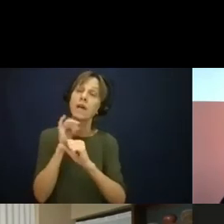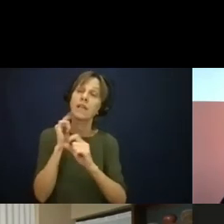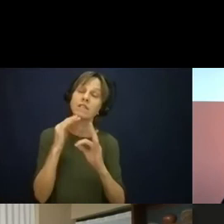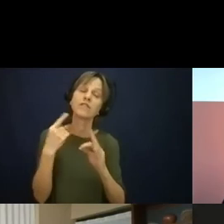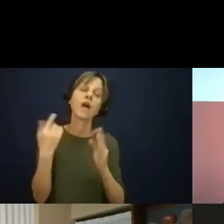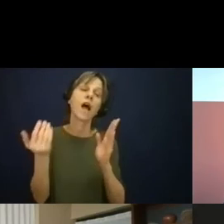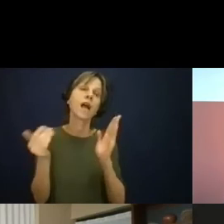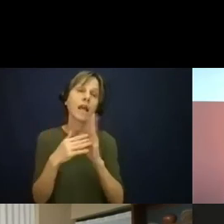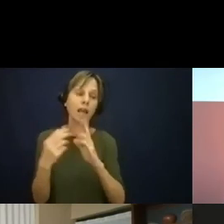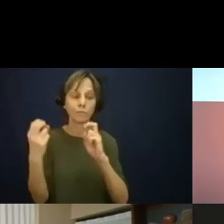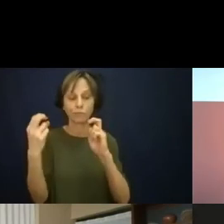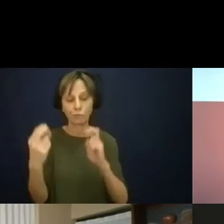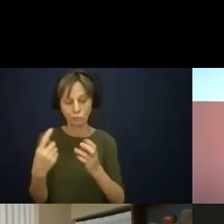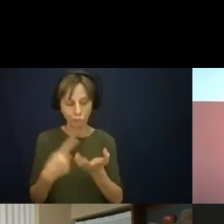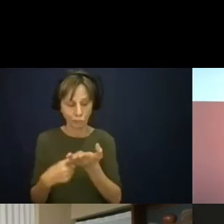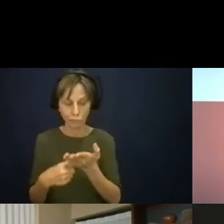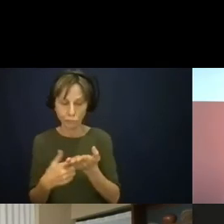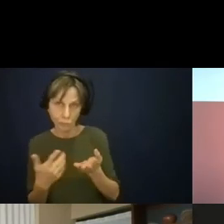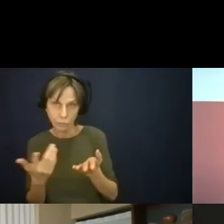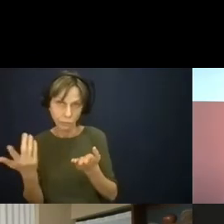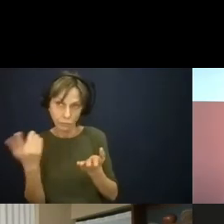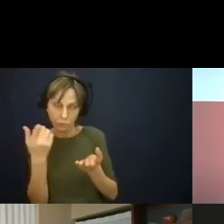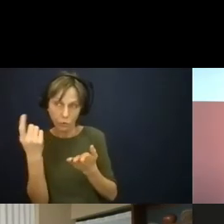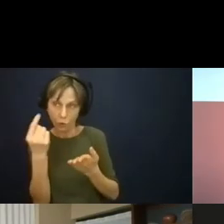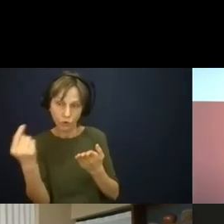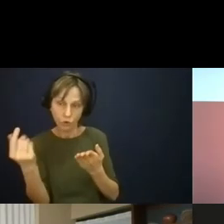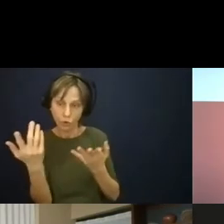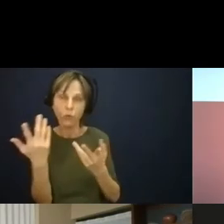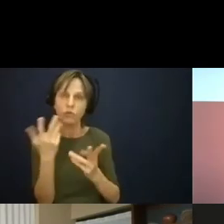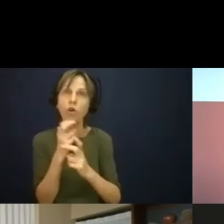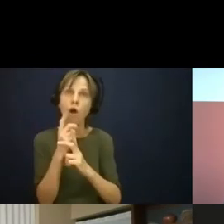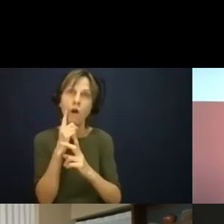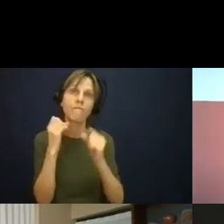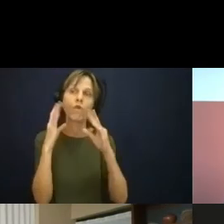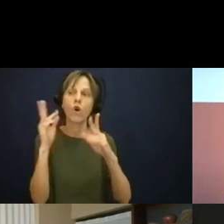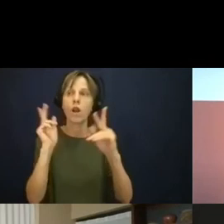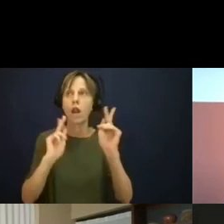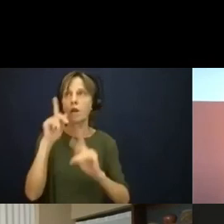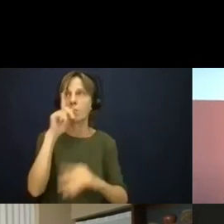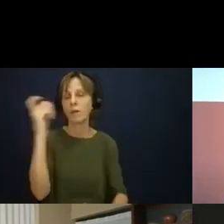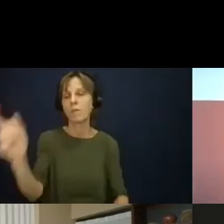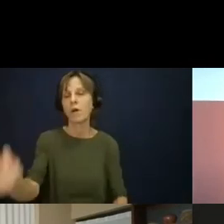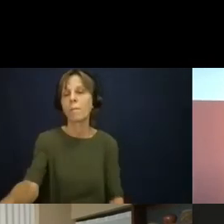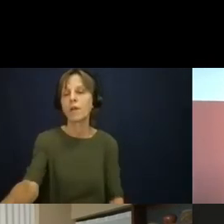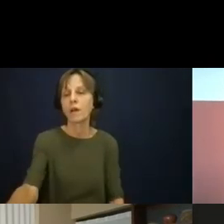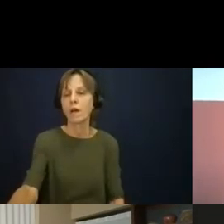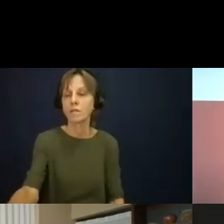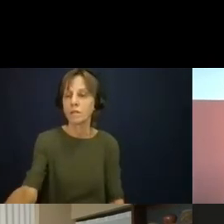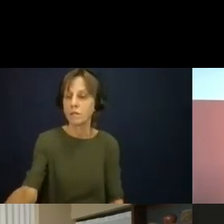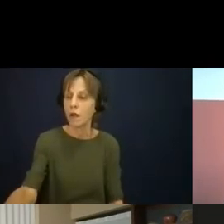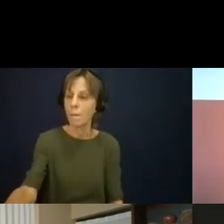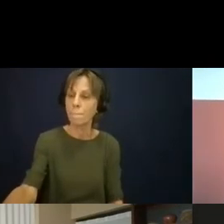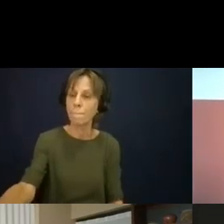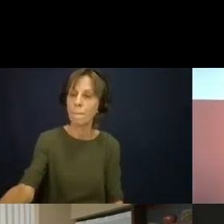again, and we be like, well, what are you going to do? What do you want to do? And it's hard for a lot of people because along with becoming